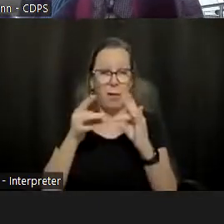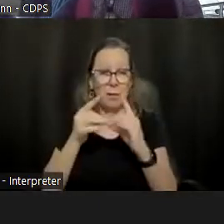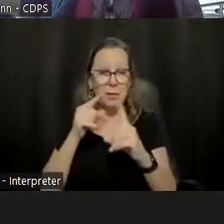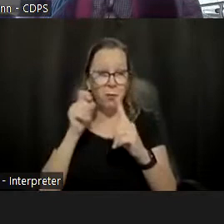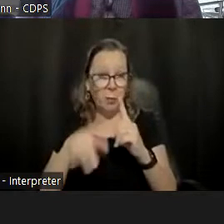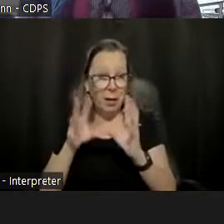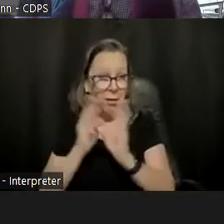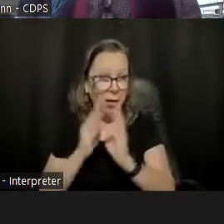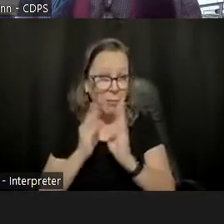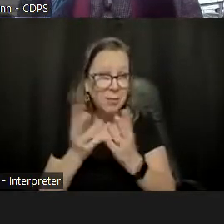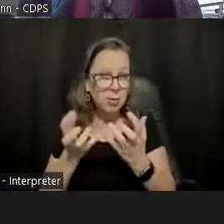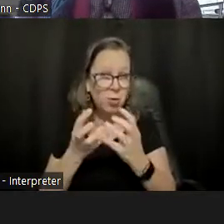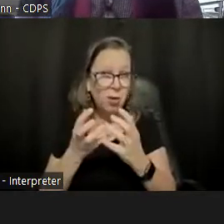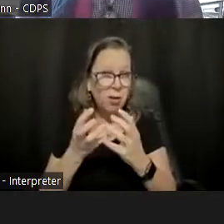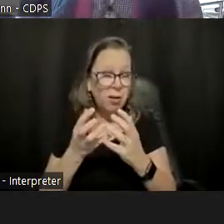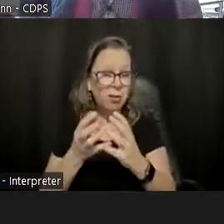share?